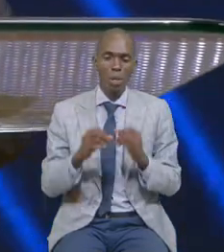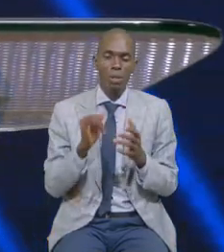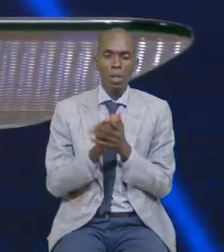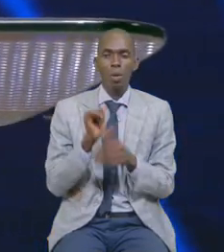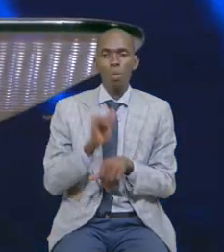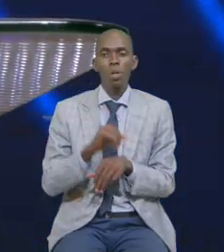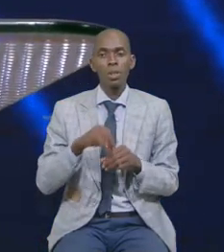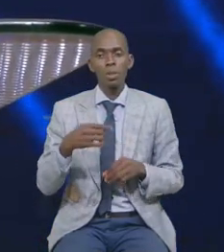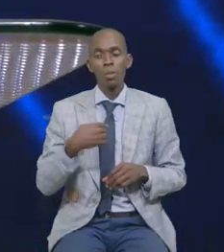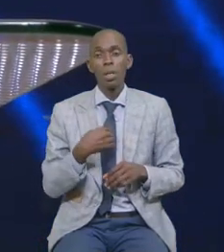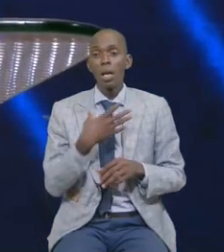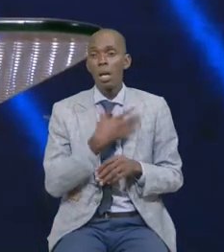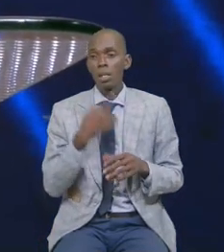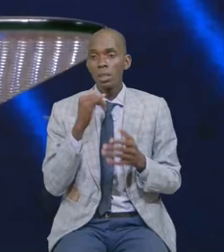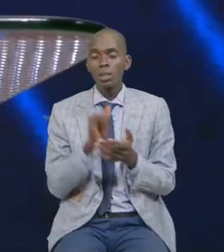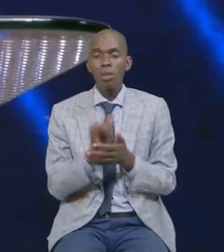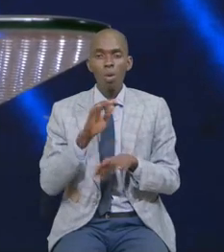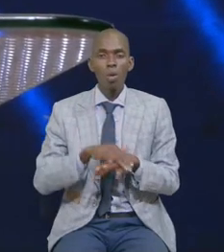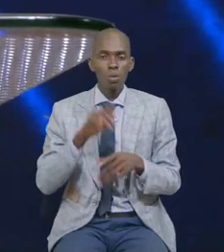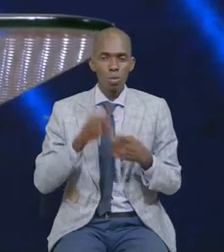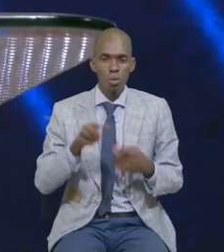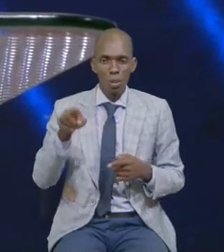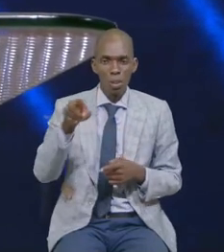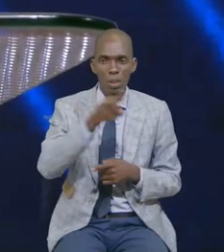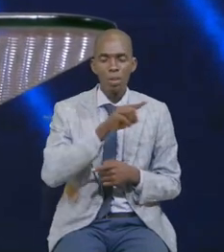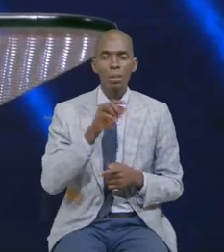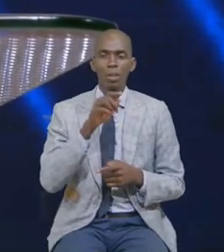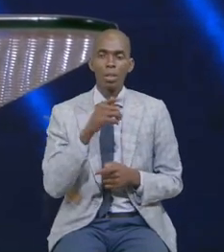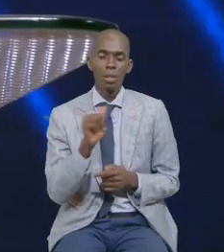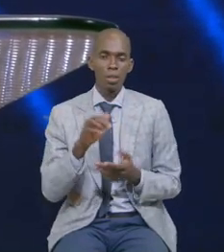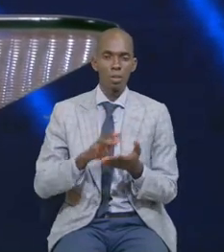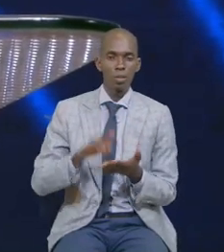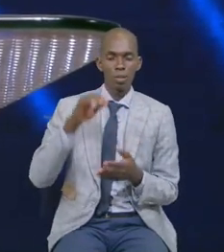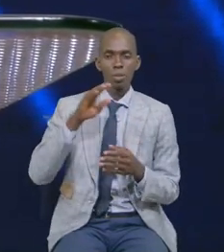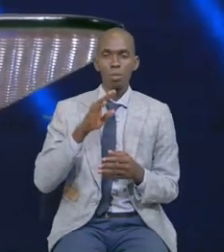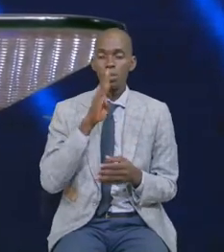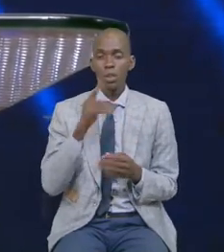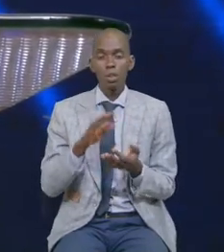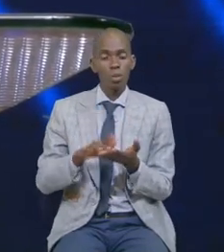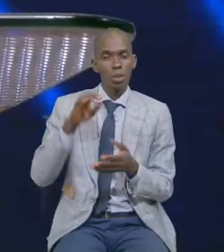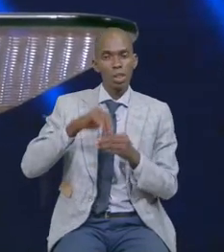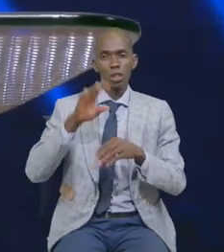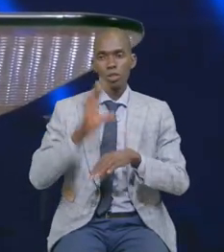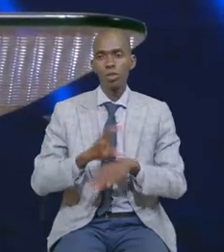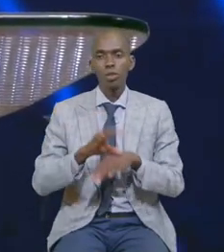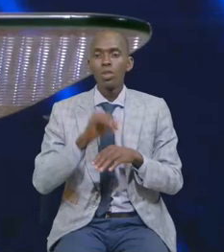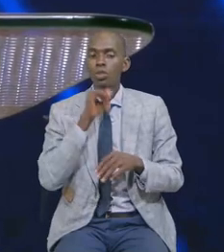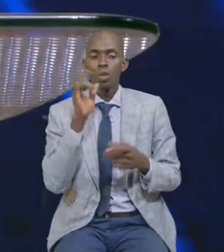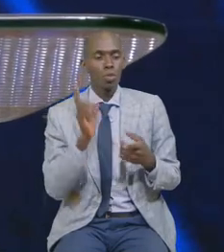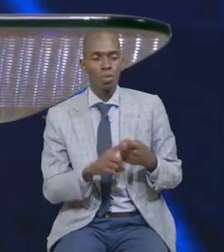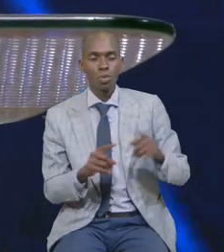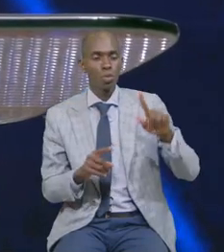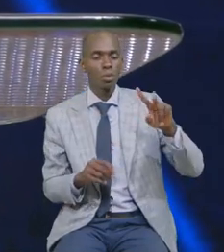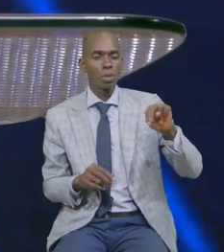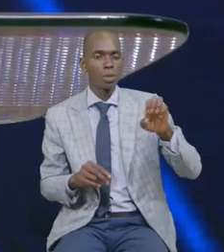and then it says unto him make glory in the church not from Glory